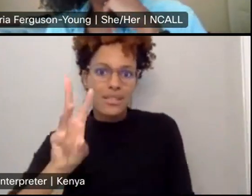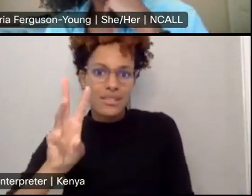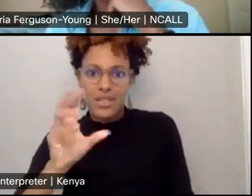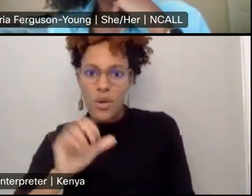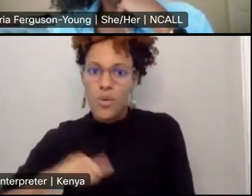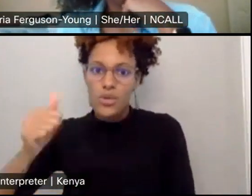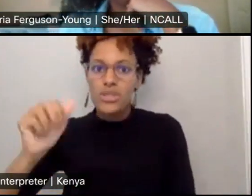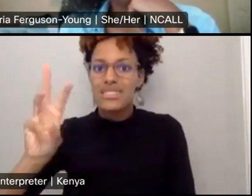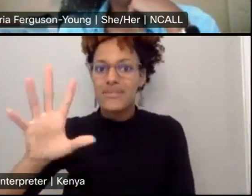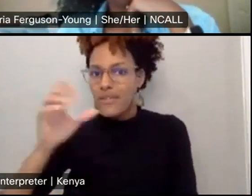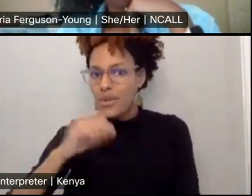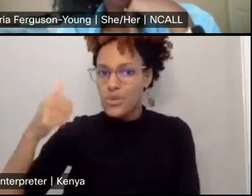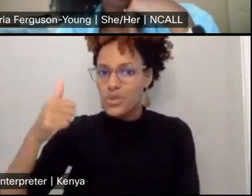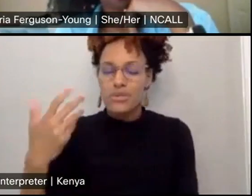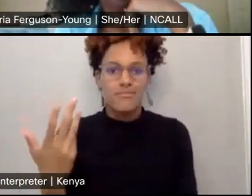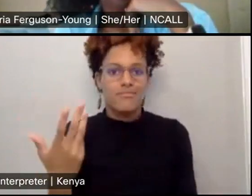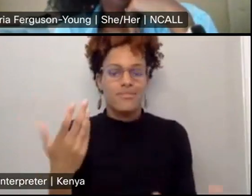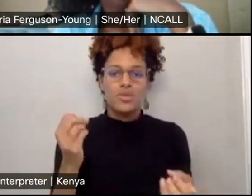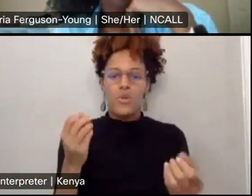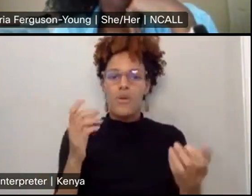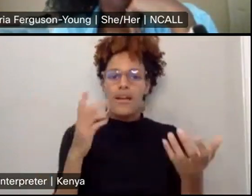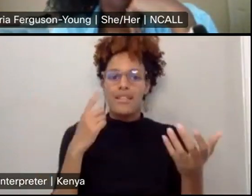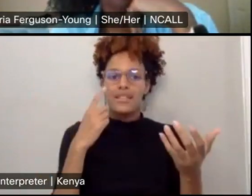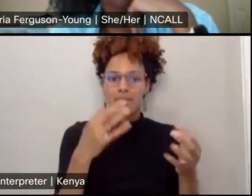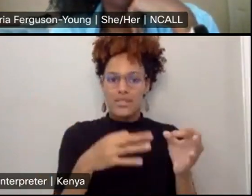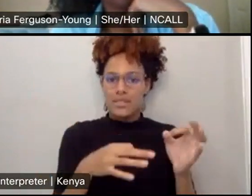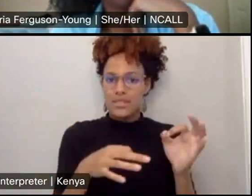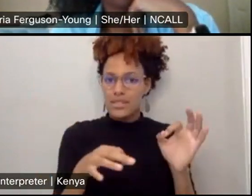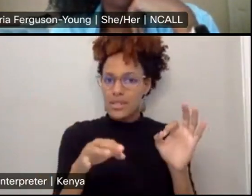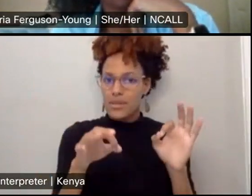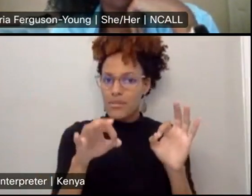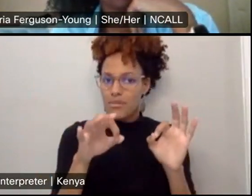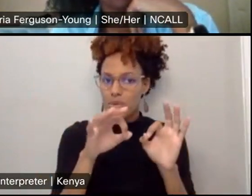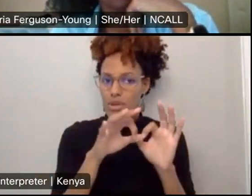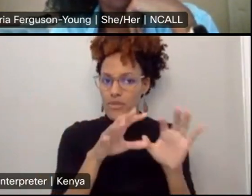So like, I just think it's important.